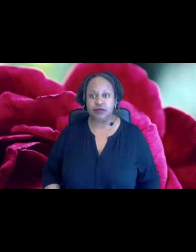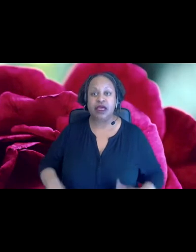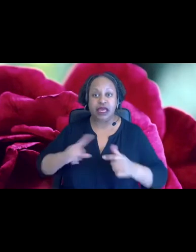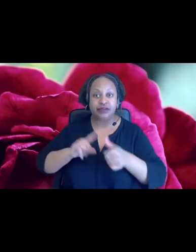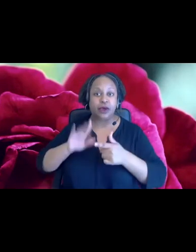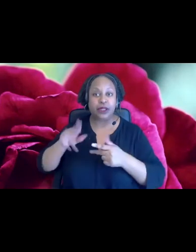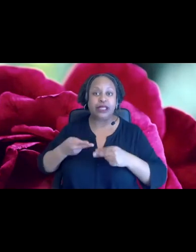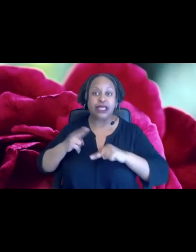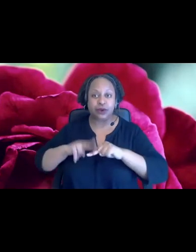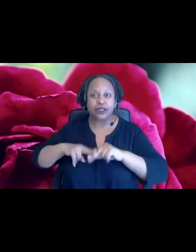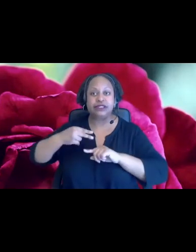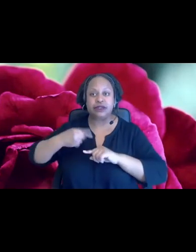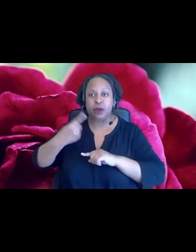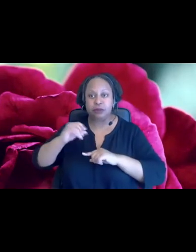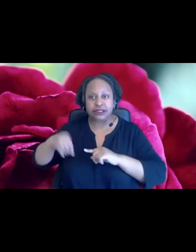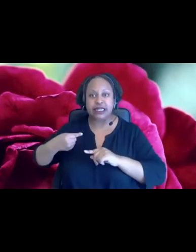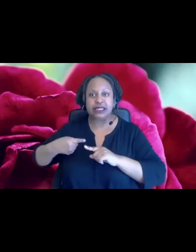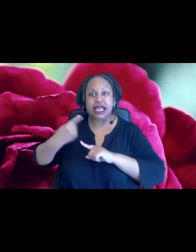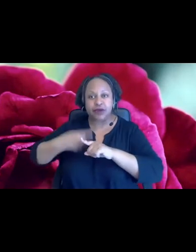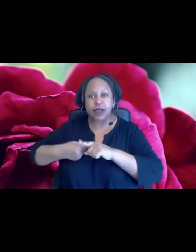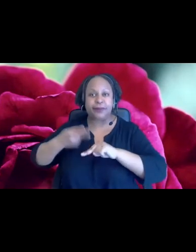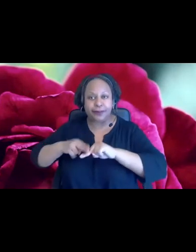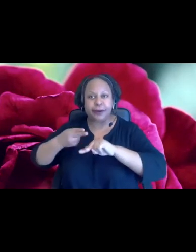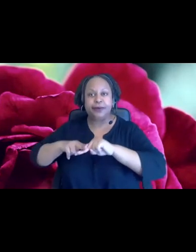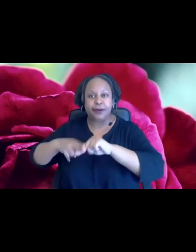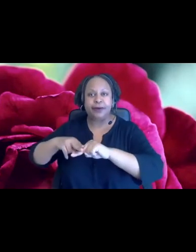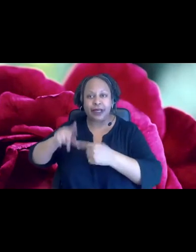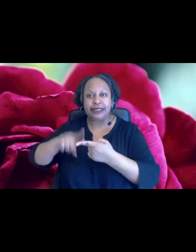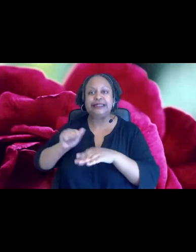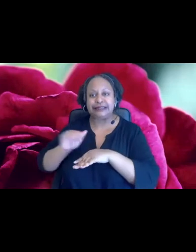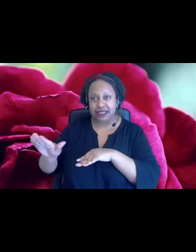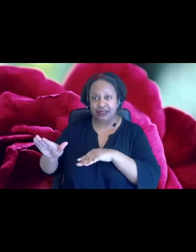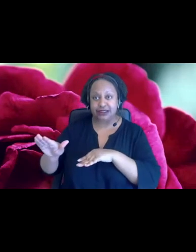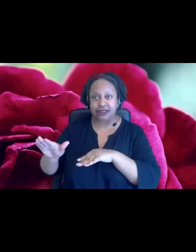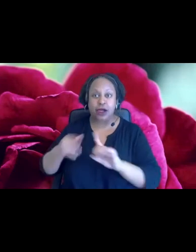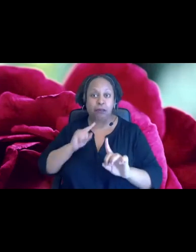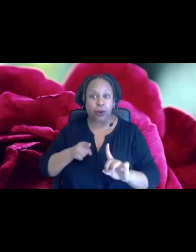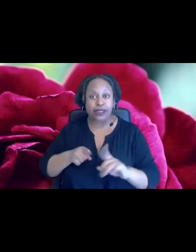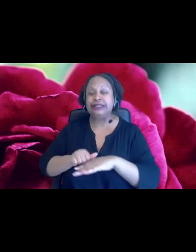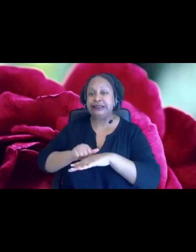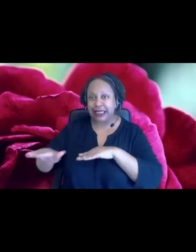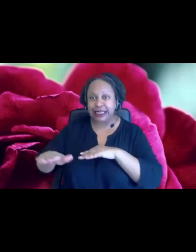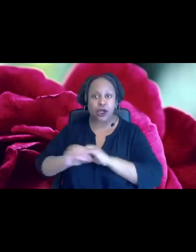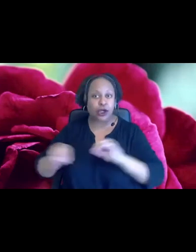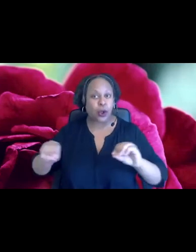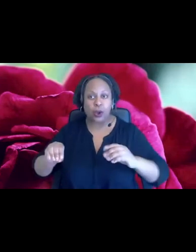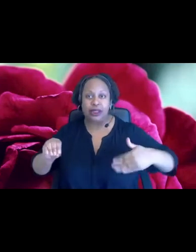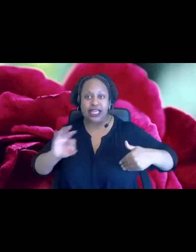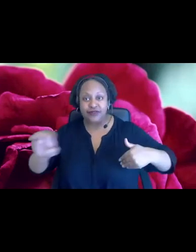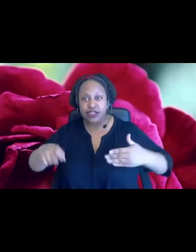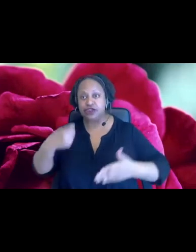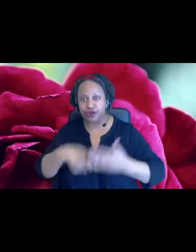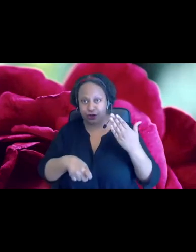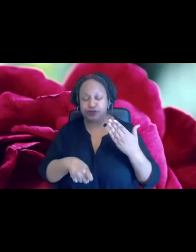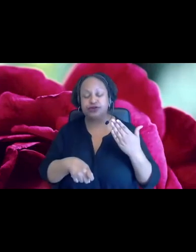1% per month until the return is filed. So file the return, you won't get a late filing penalty, and